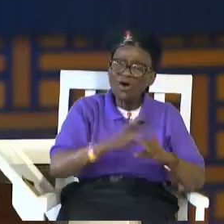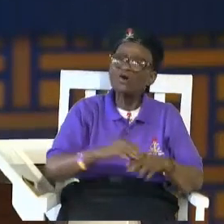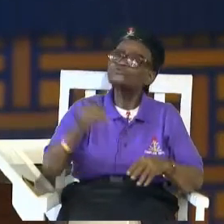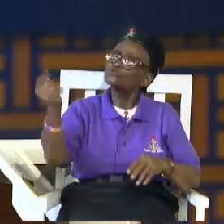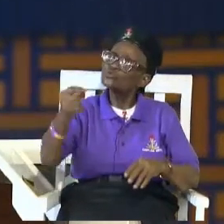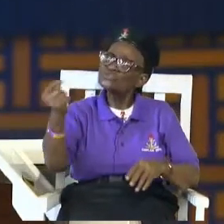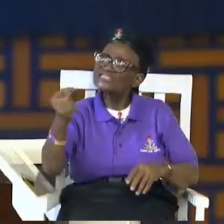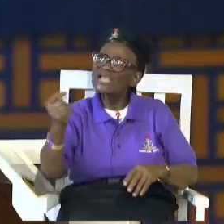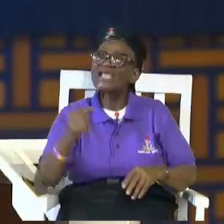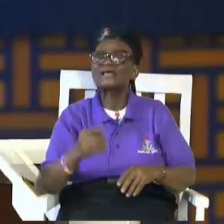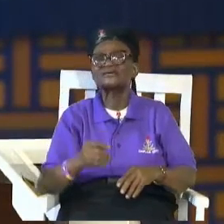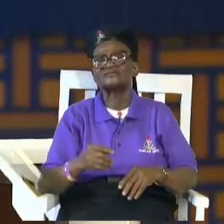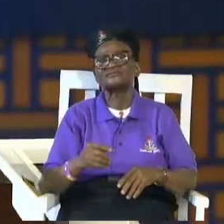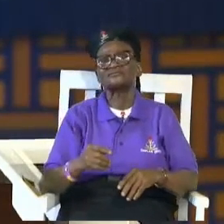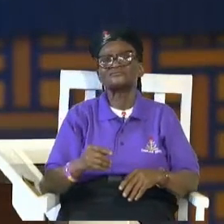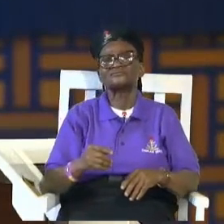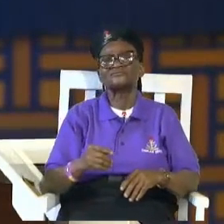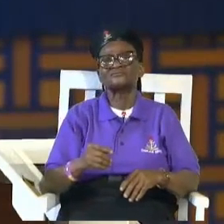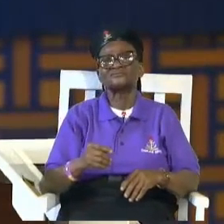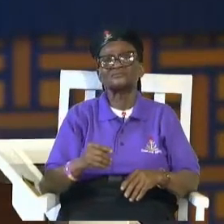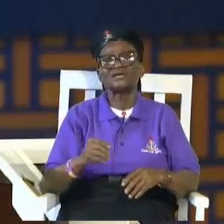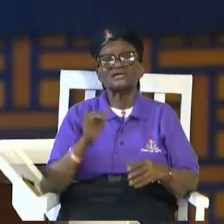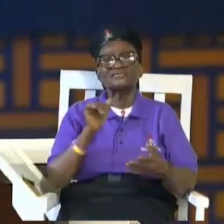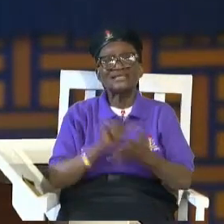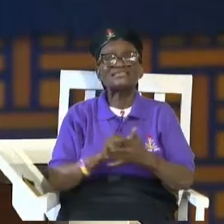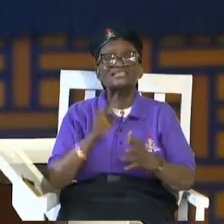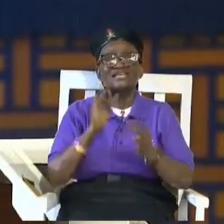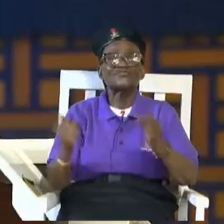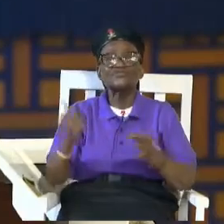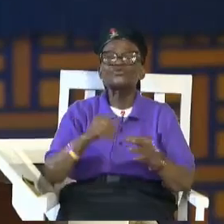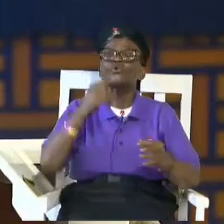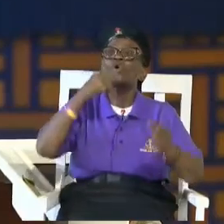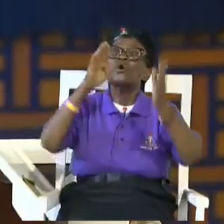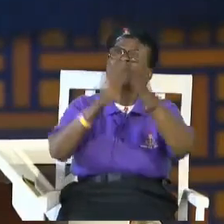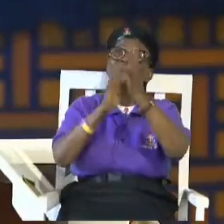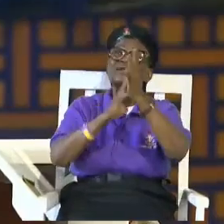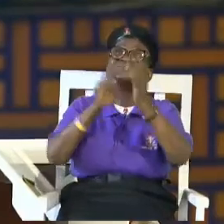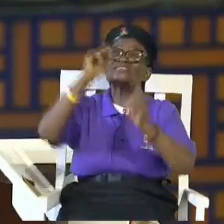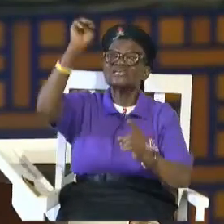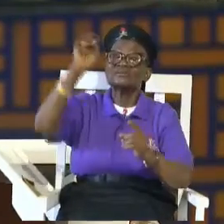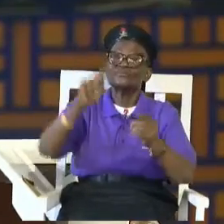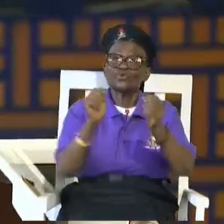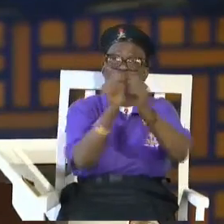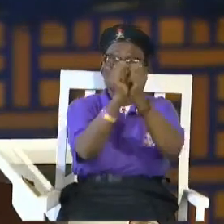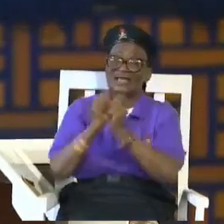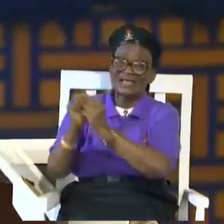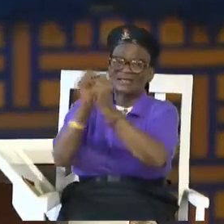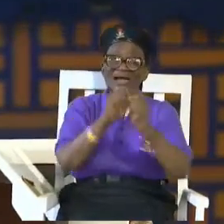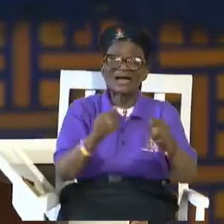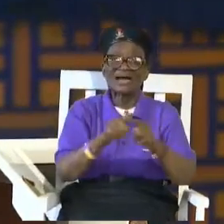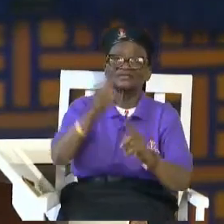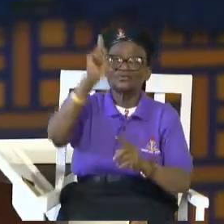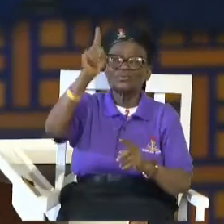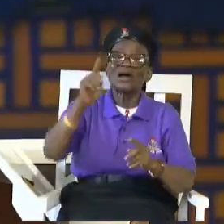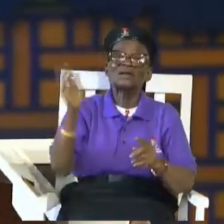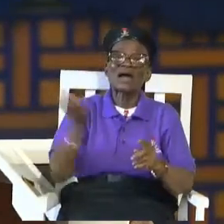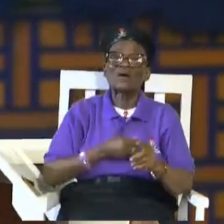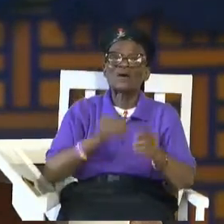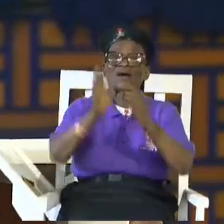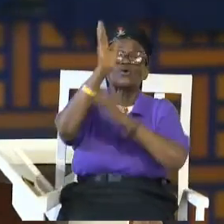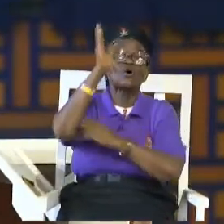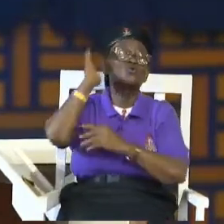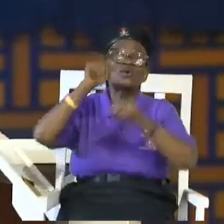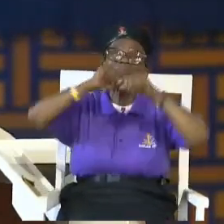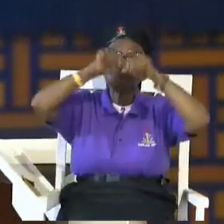Tuesday that if we praise Him together as one, our God will bless